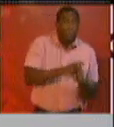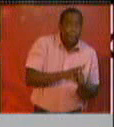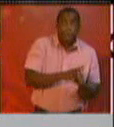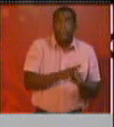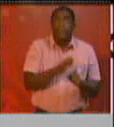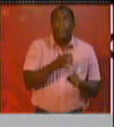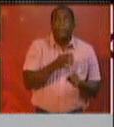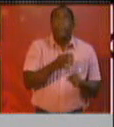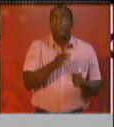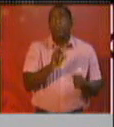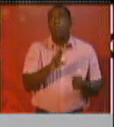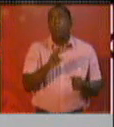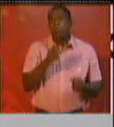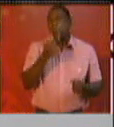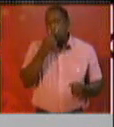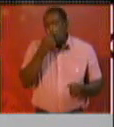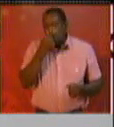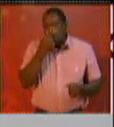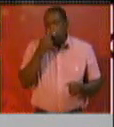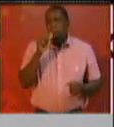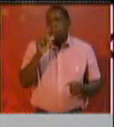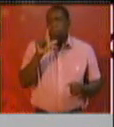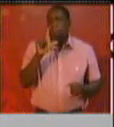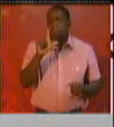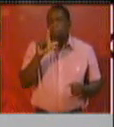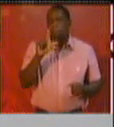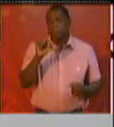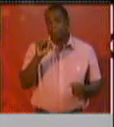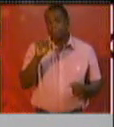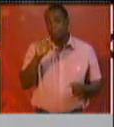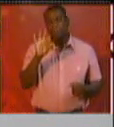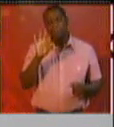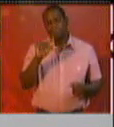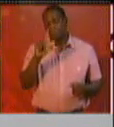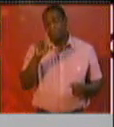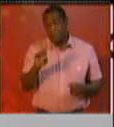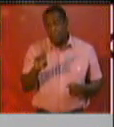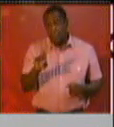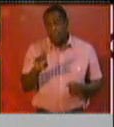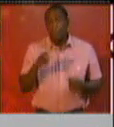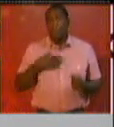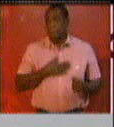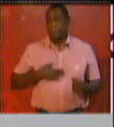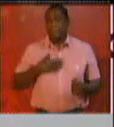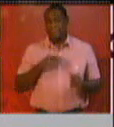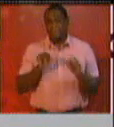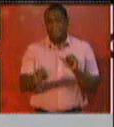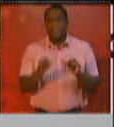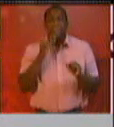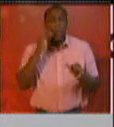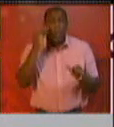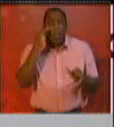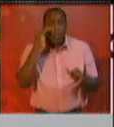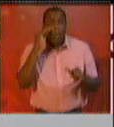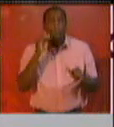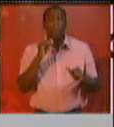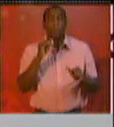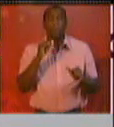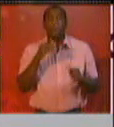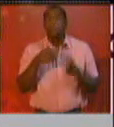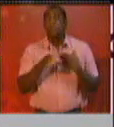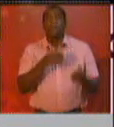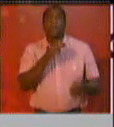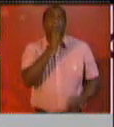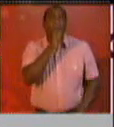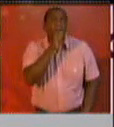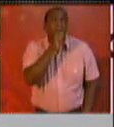into gatherings. You have sniffles, please stay at home. You have a loss of smell, please stay at home. You have sore throat, cough, fever, any